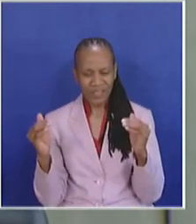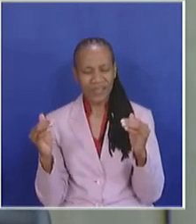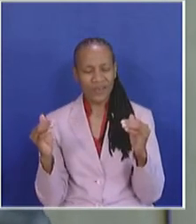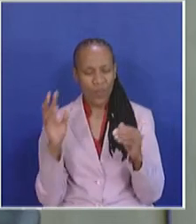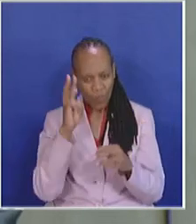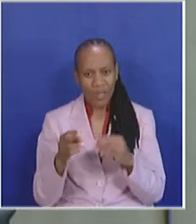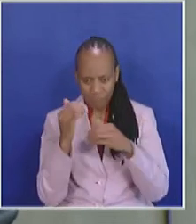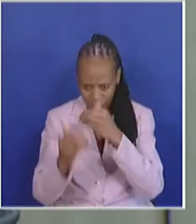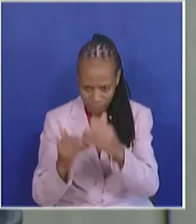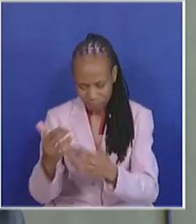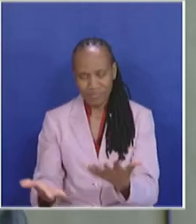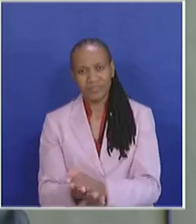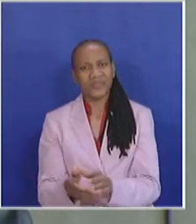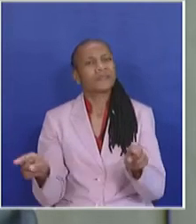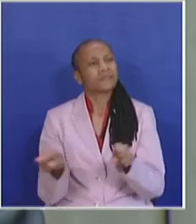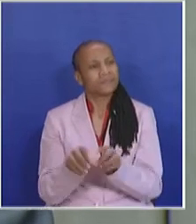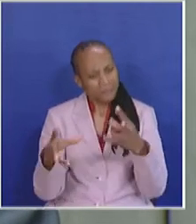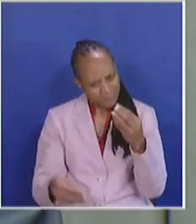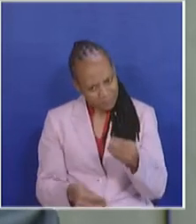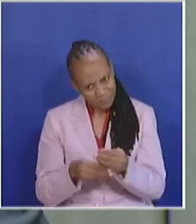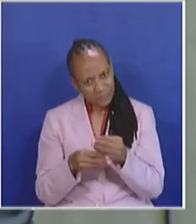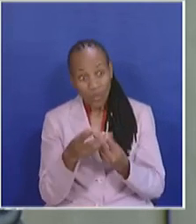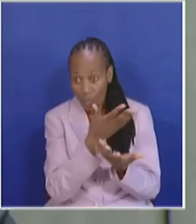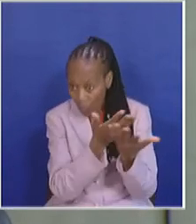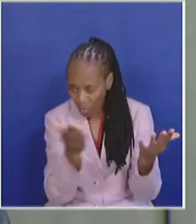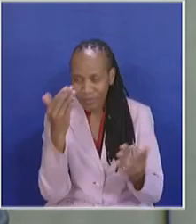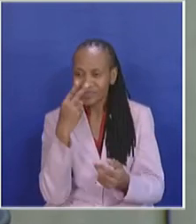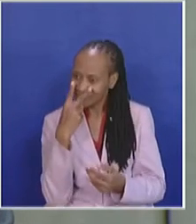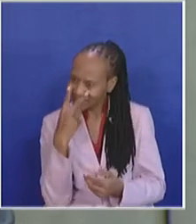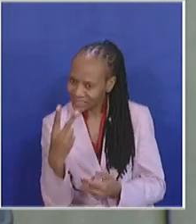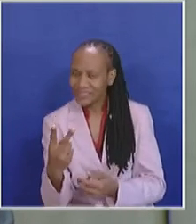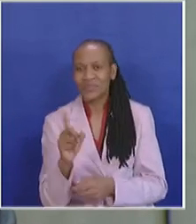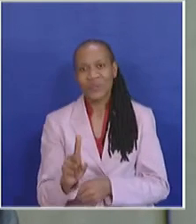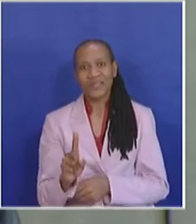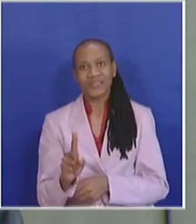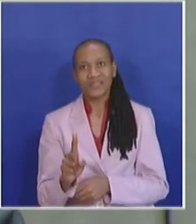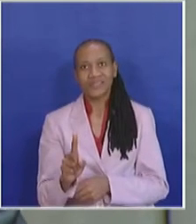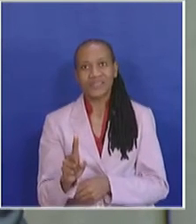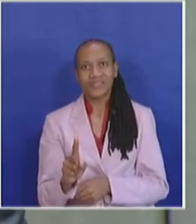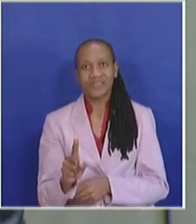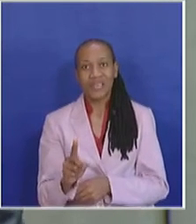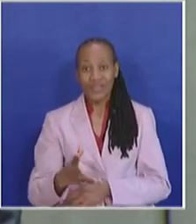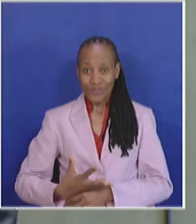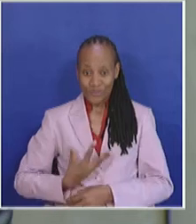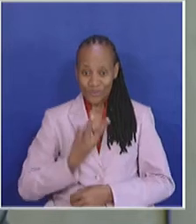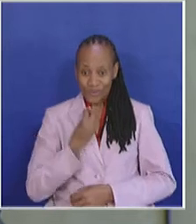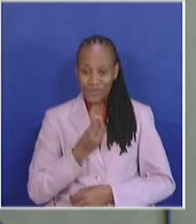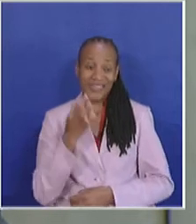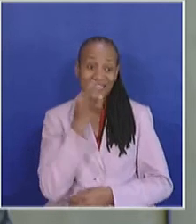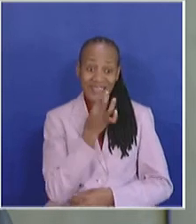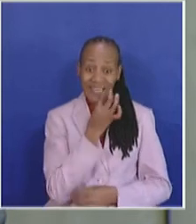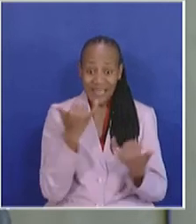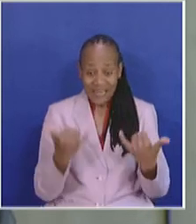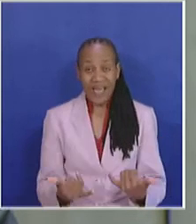also in light of the evidence that we have seen that in this country young people are saying enough,